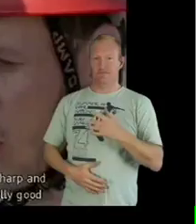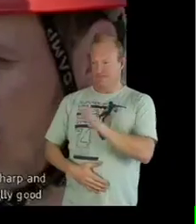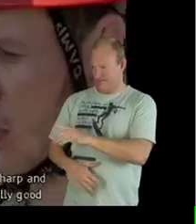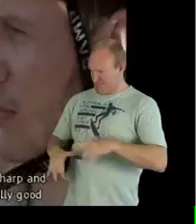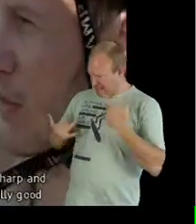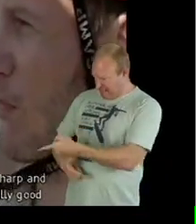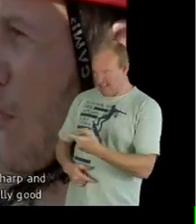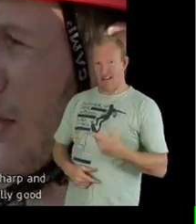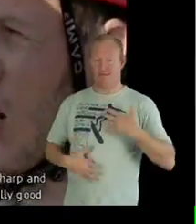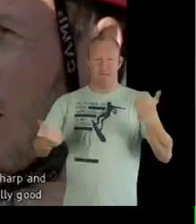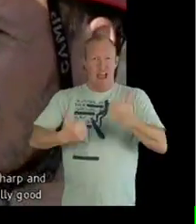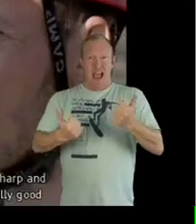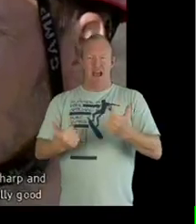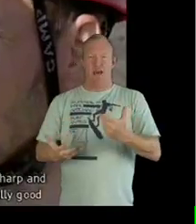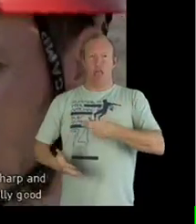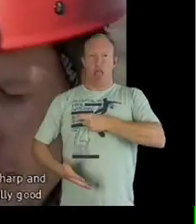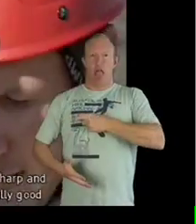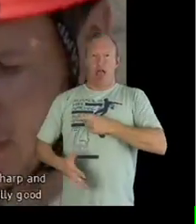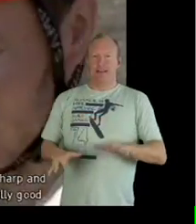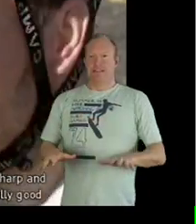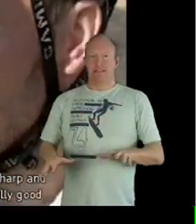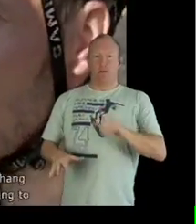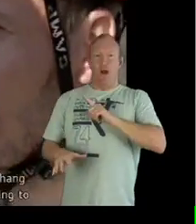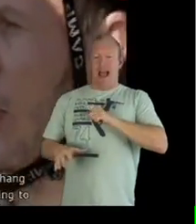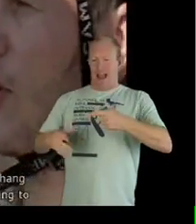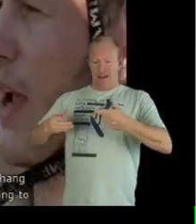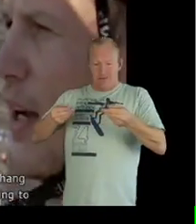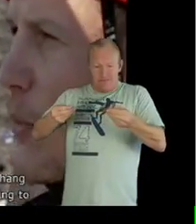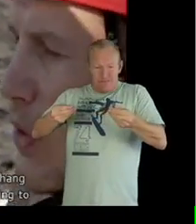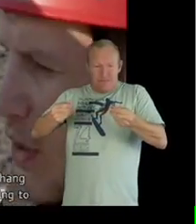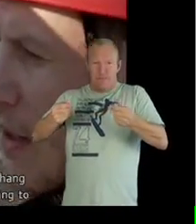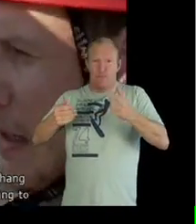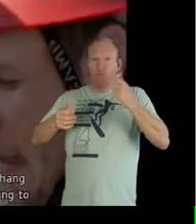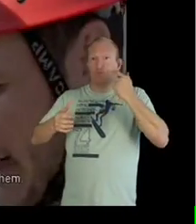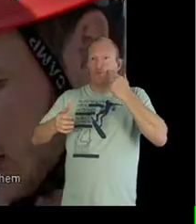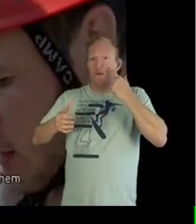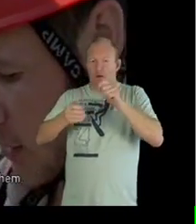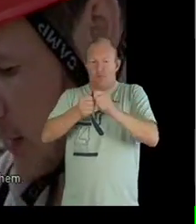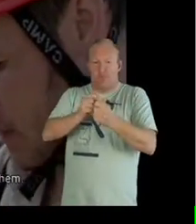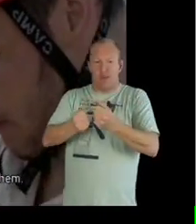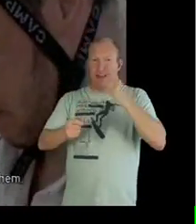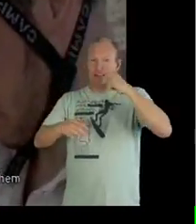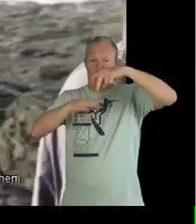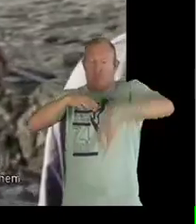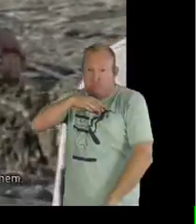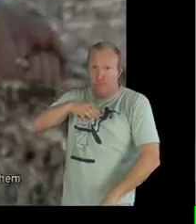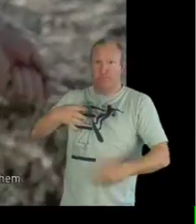But the rocks here are very sharp and very brittle, so it's actually good that we're on an overhang and that we're not going to actually crash into them.